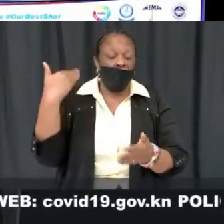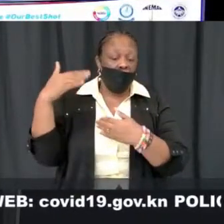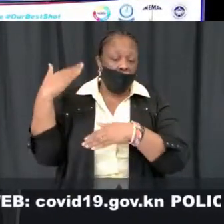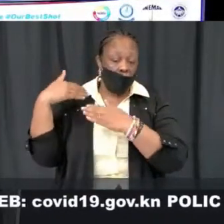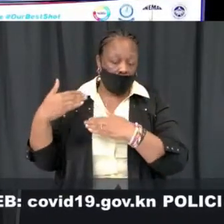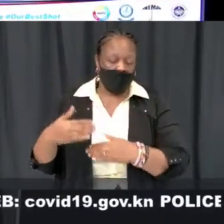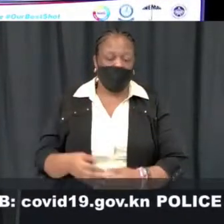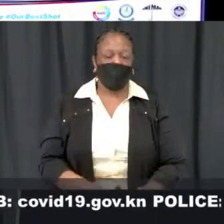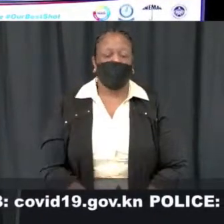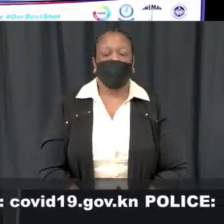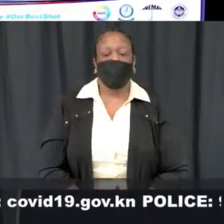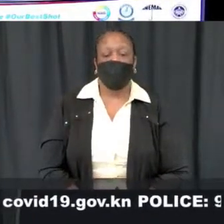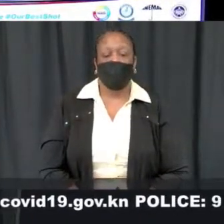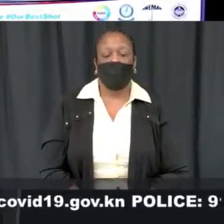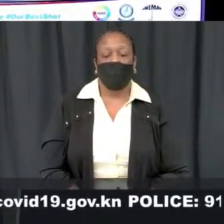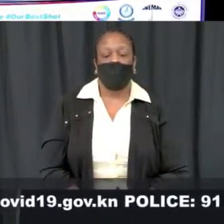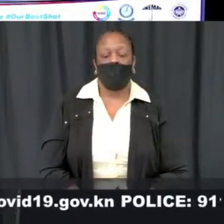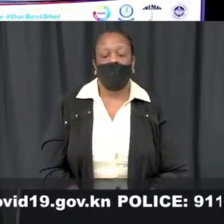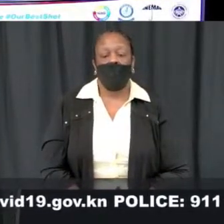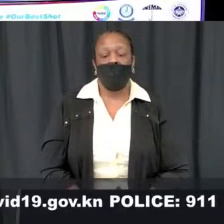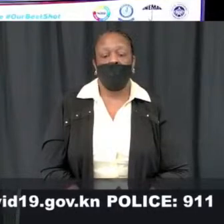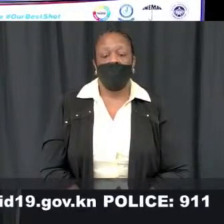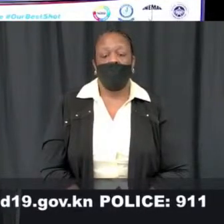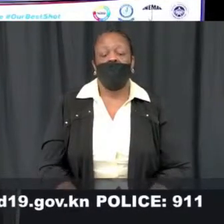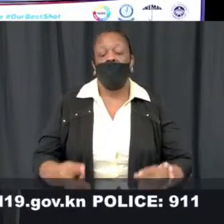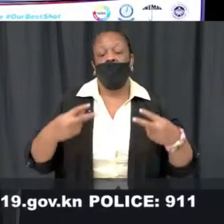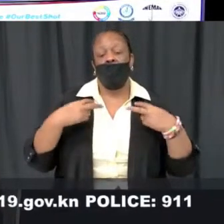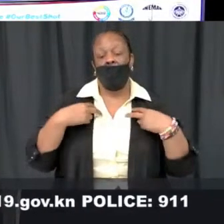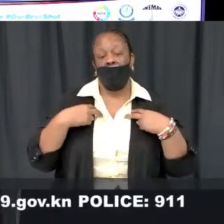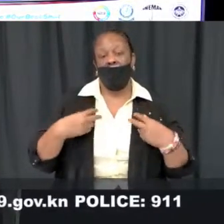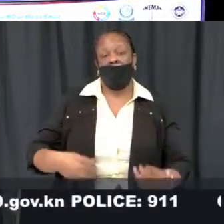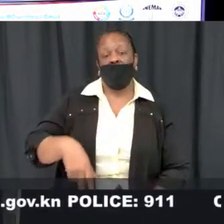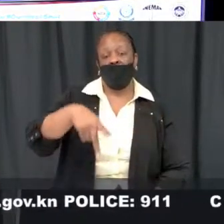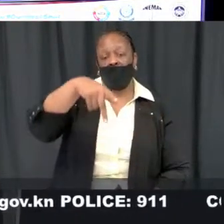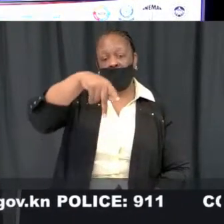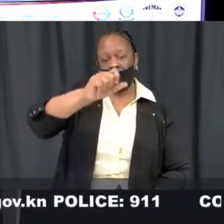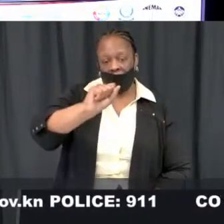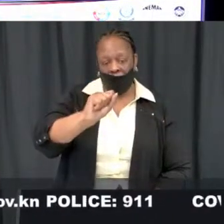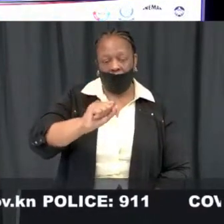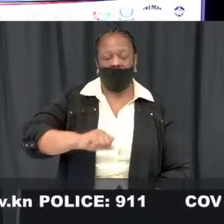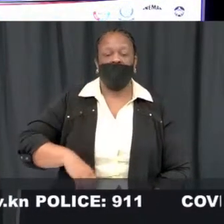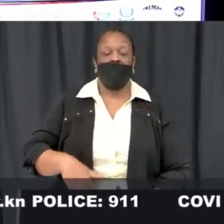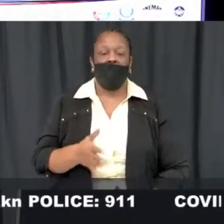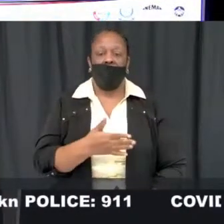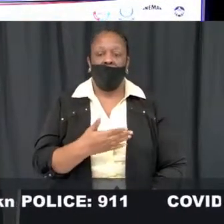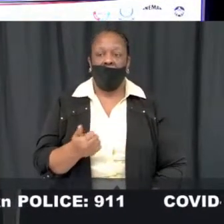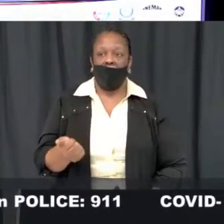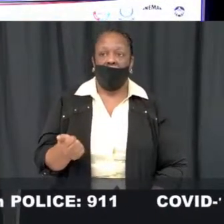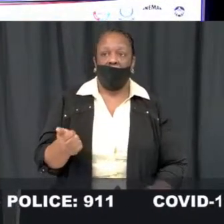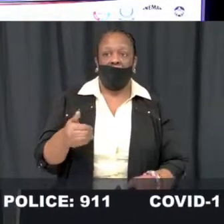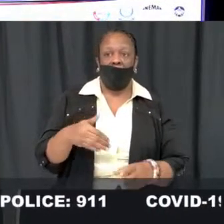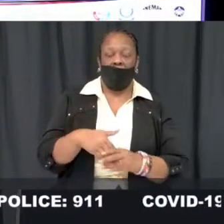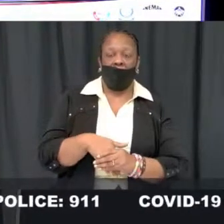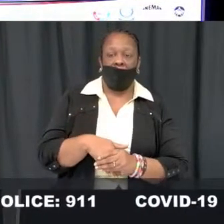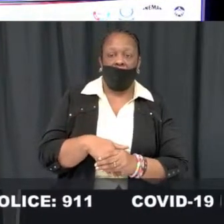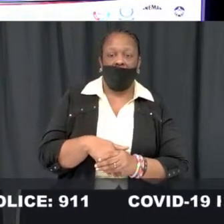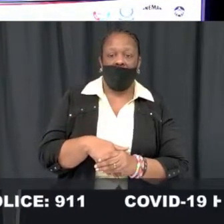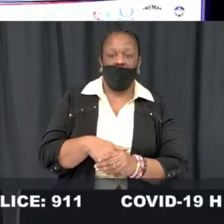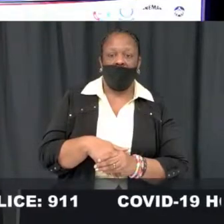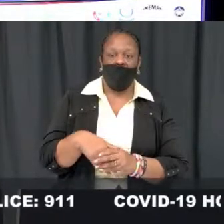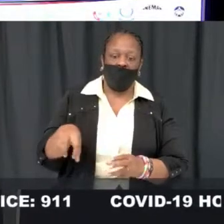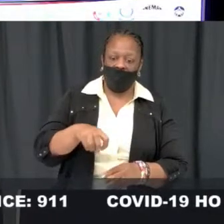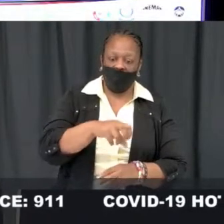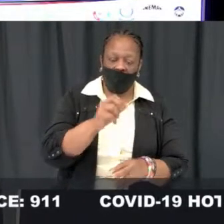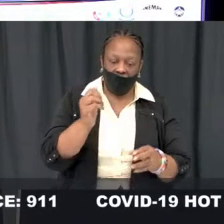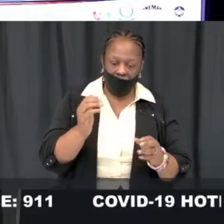We also have permanent secretaries of Foreign Affairs, Ministry of Tourism, Ms. Kebas, Ms.